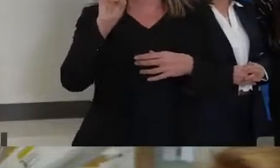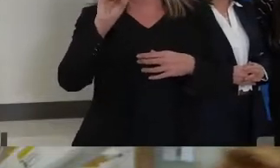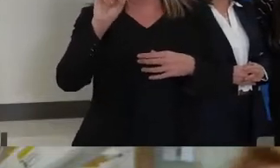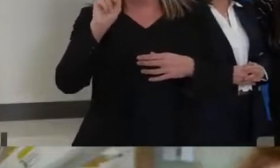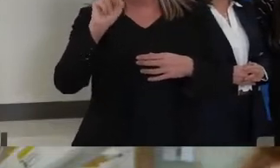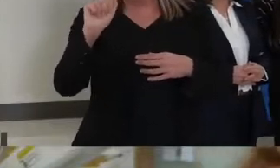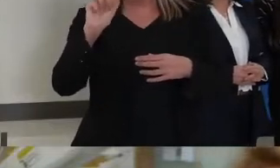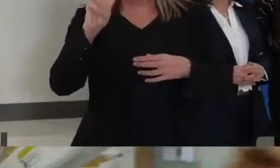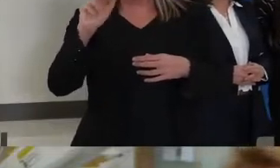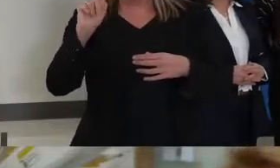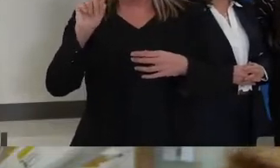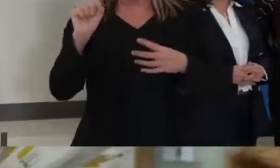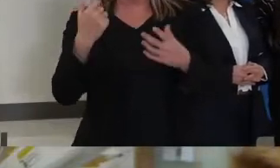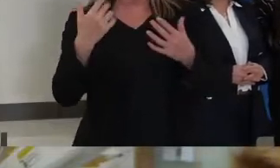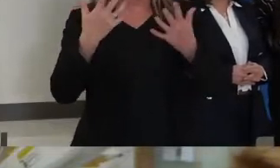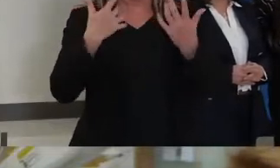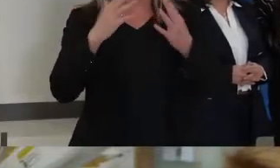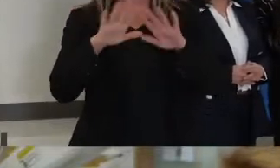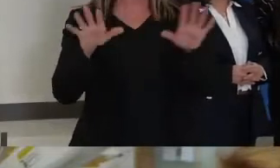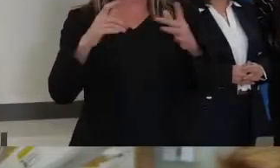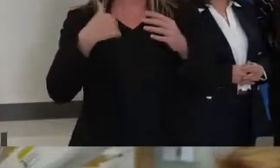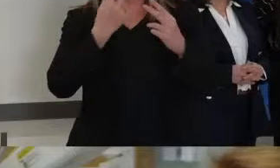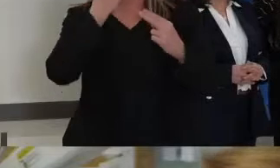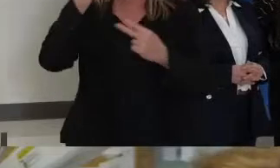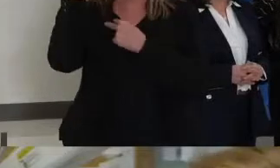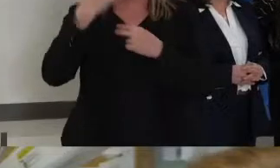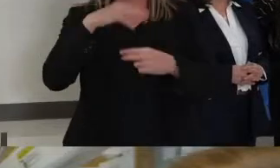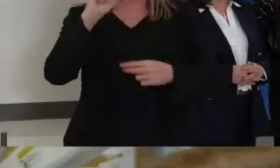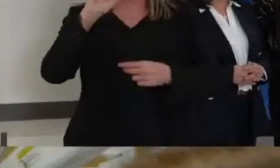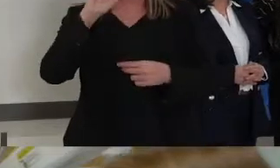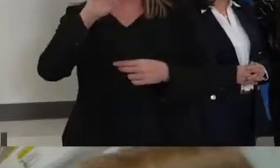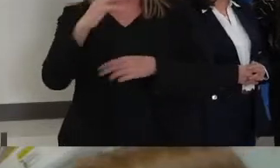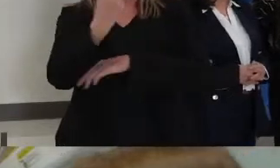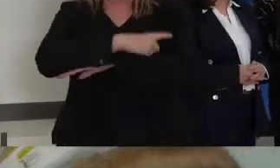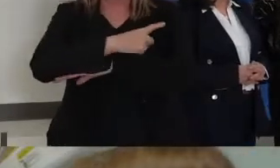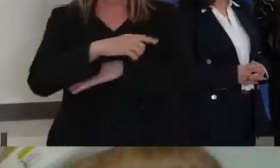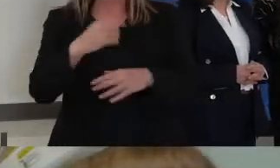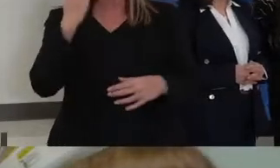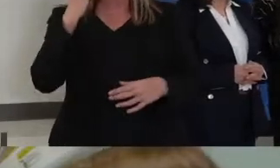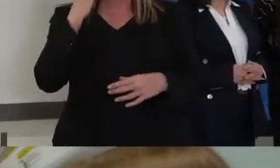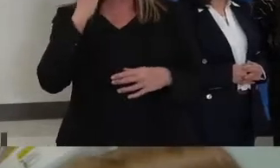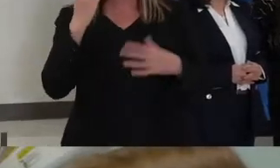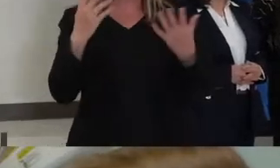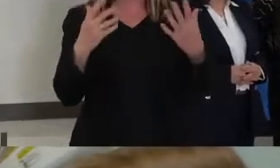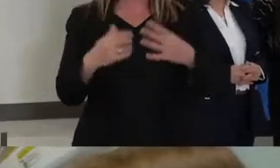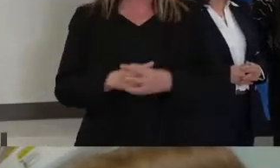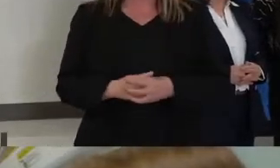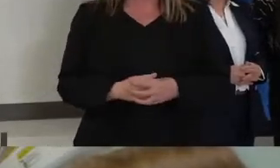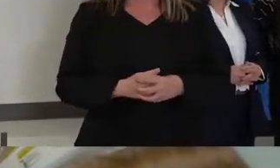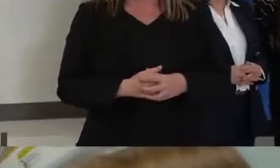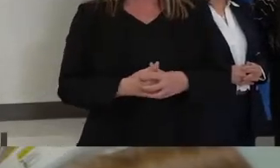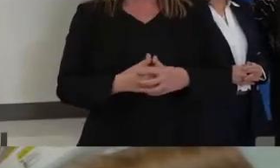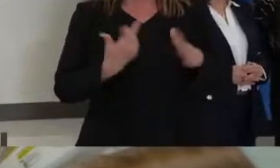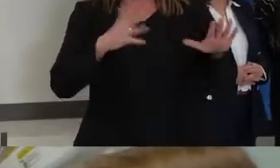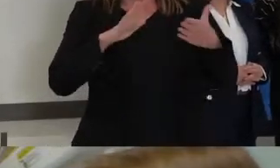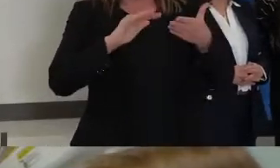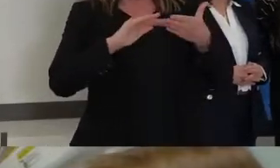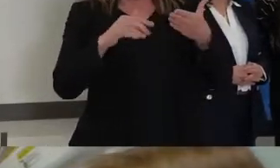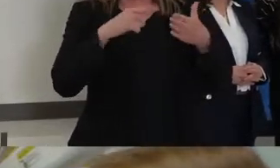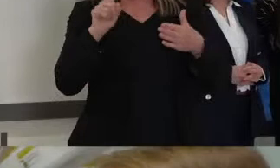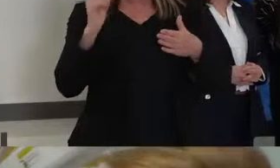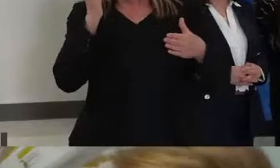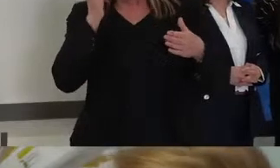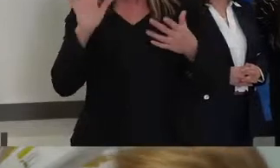me and brings me back to my mayor days. So you go through a campaign. Forgive me, everybody, for having even listened